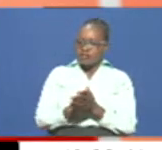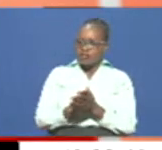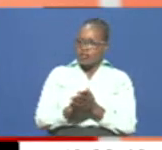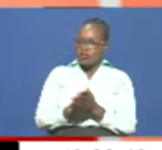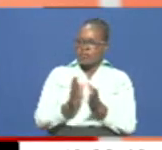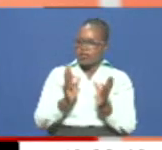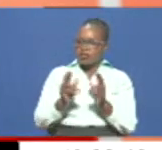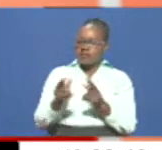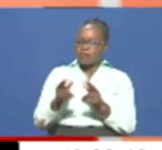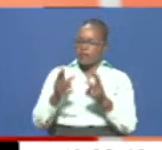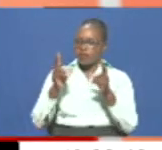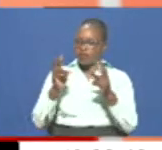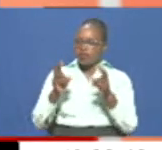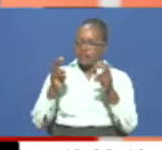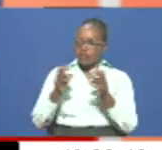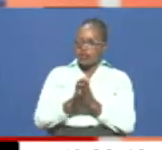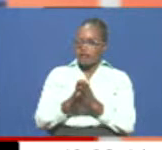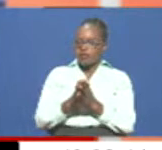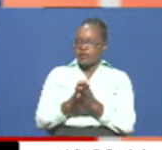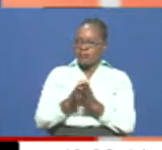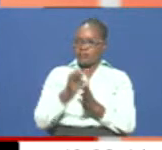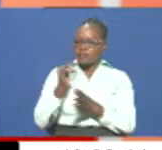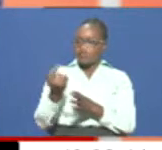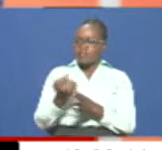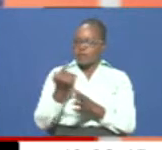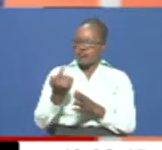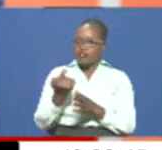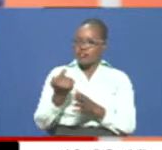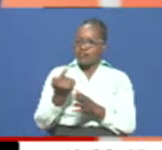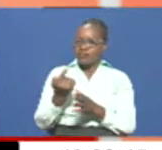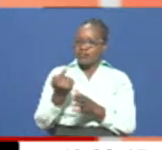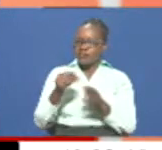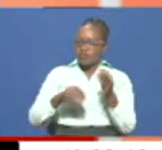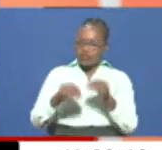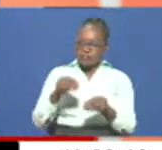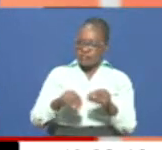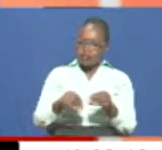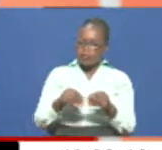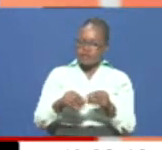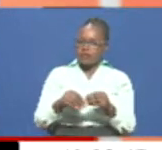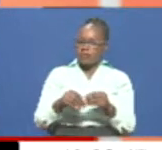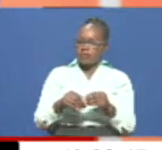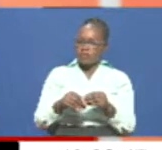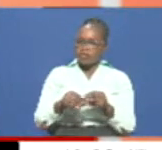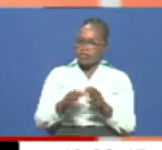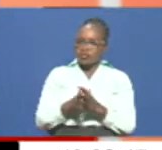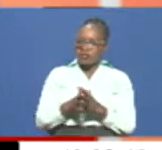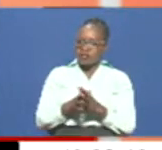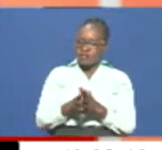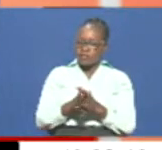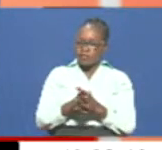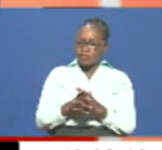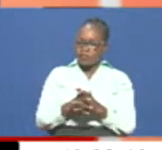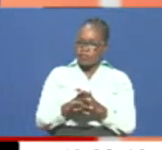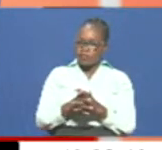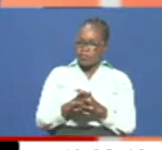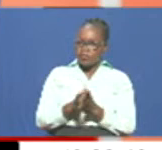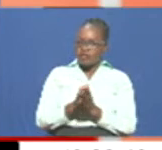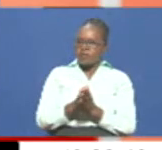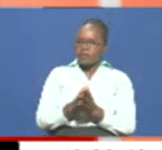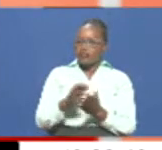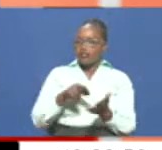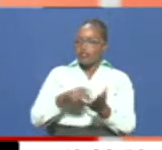regularize their issues, because it's not just about elections, and they're not election machines. It's about sports. Mm-hmm. It means if they're